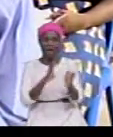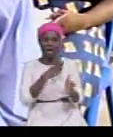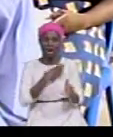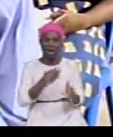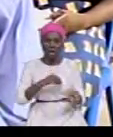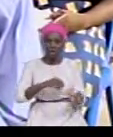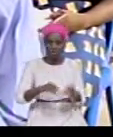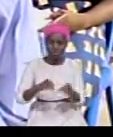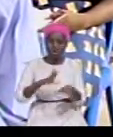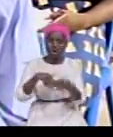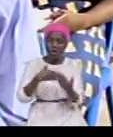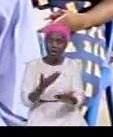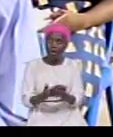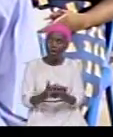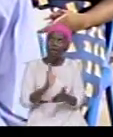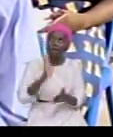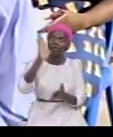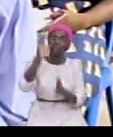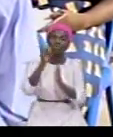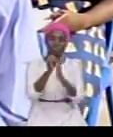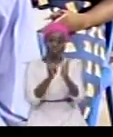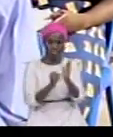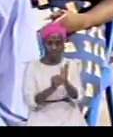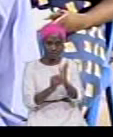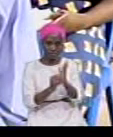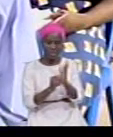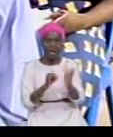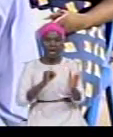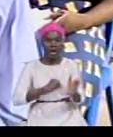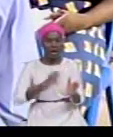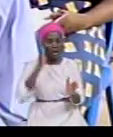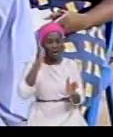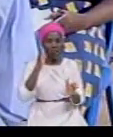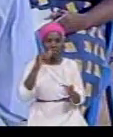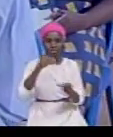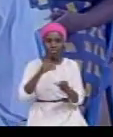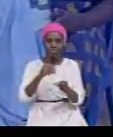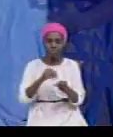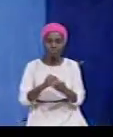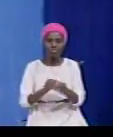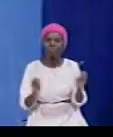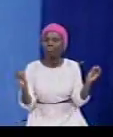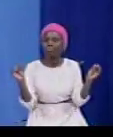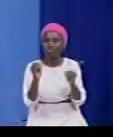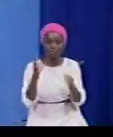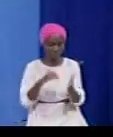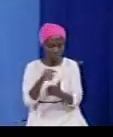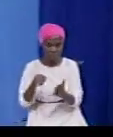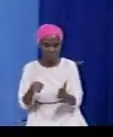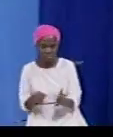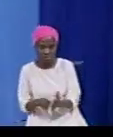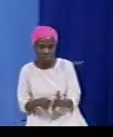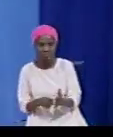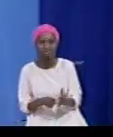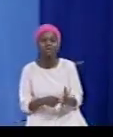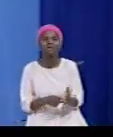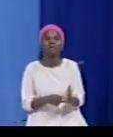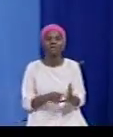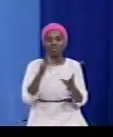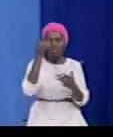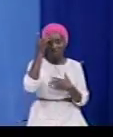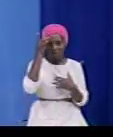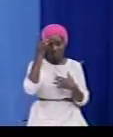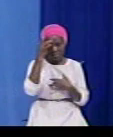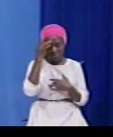put none of these diseases upon thee, which I have brought upon the Egyptians, for I